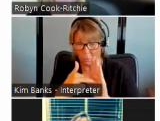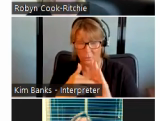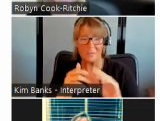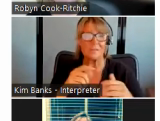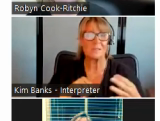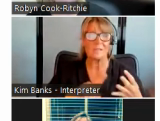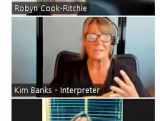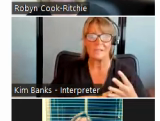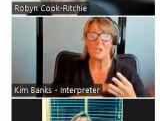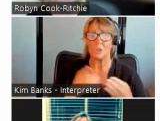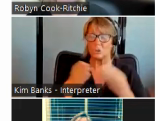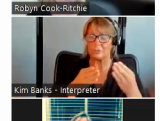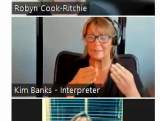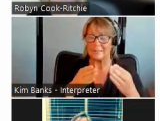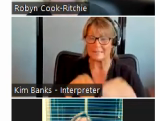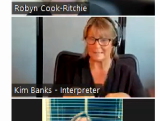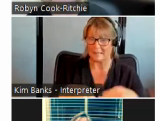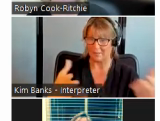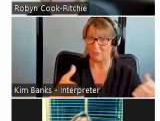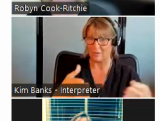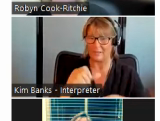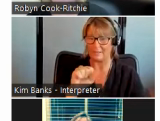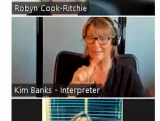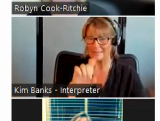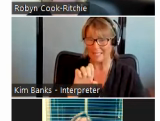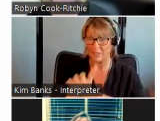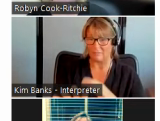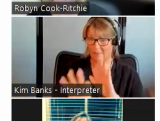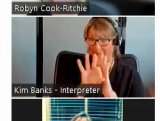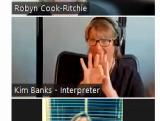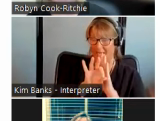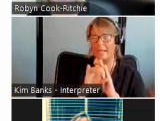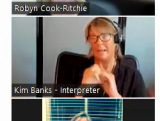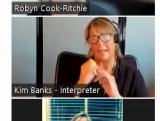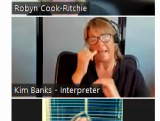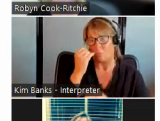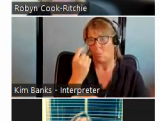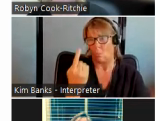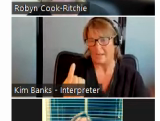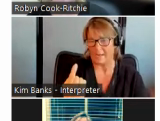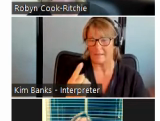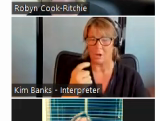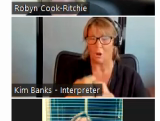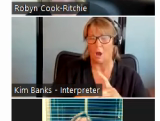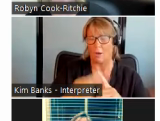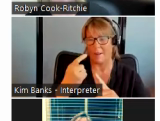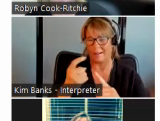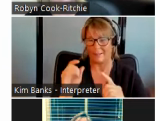to select unless you only have one site, and then it's going to default to the site that you're at.